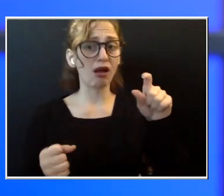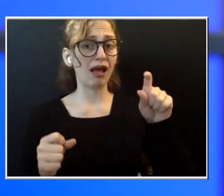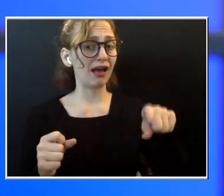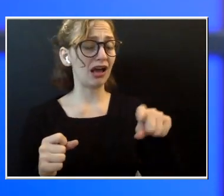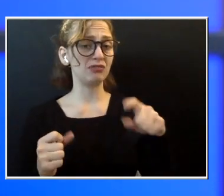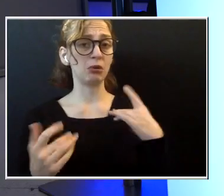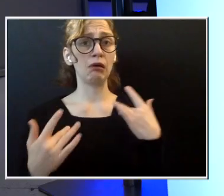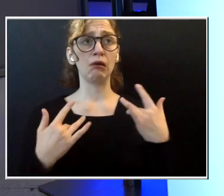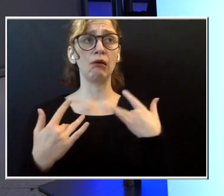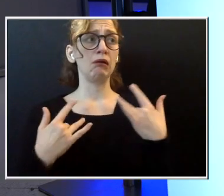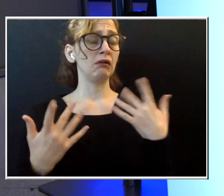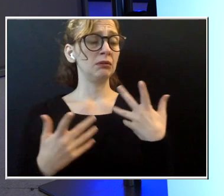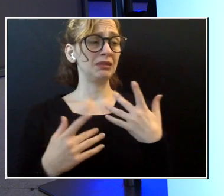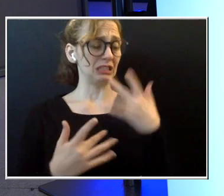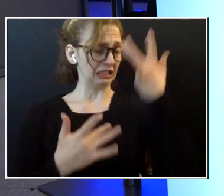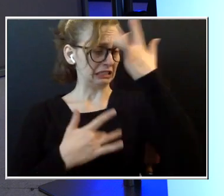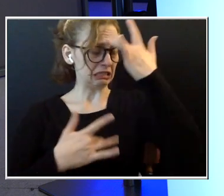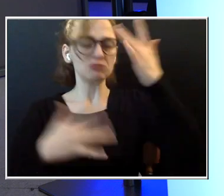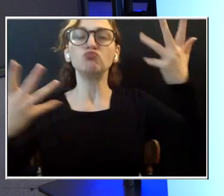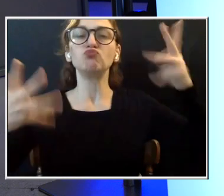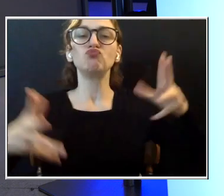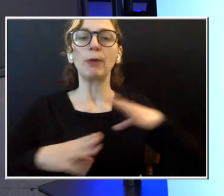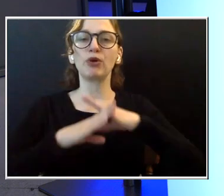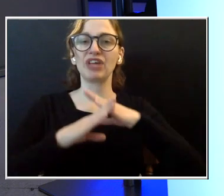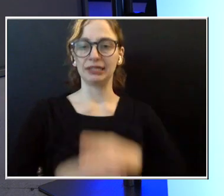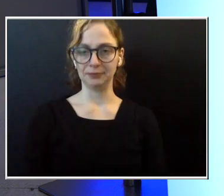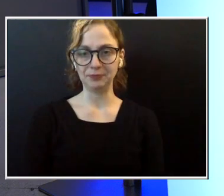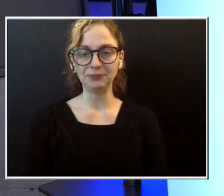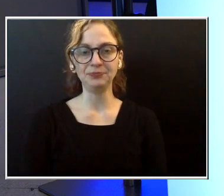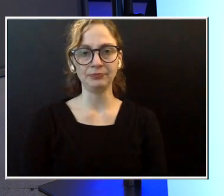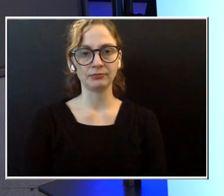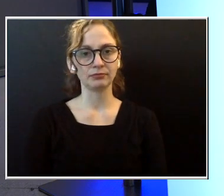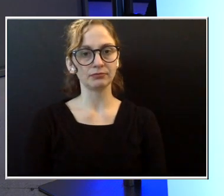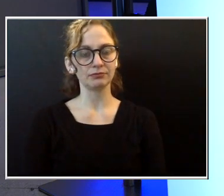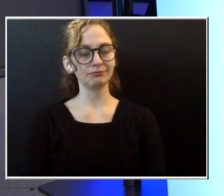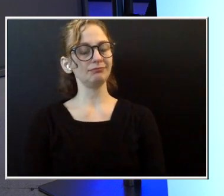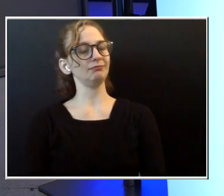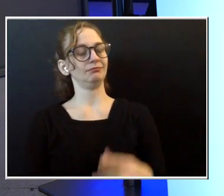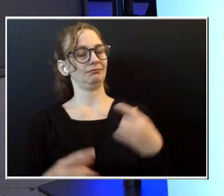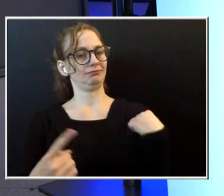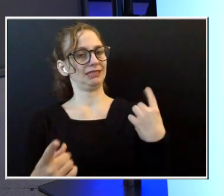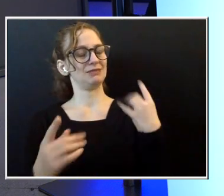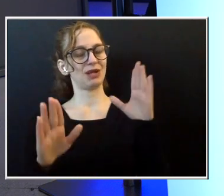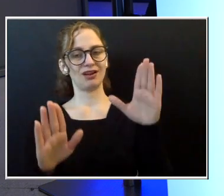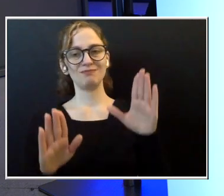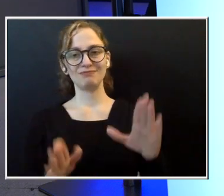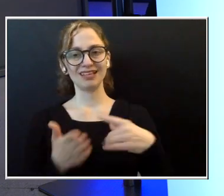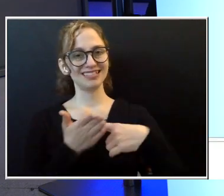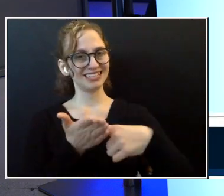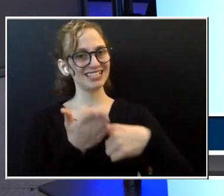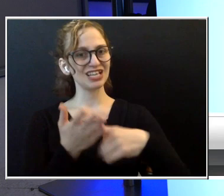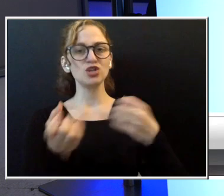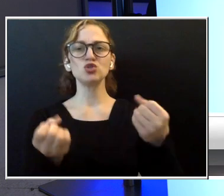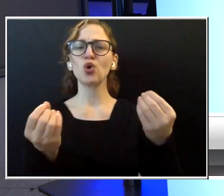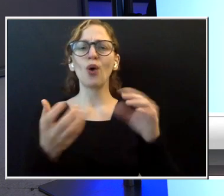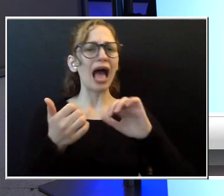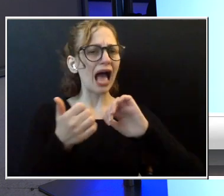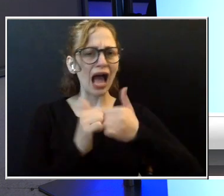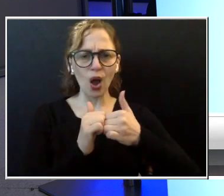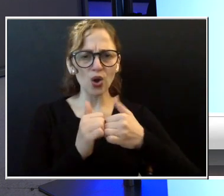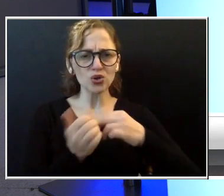prevented it. All right, this has been an amazing discussion. So let's talk about how to enroll. It's actually really